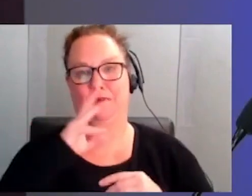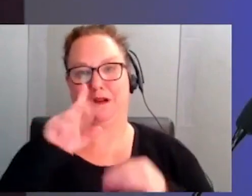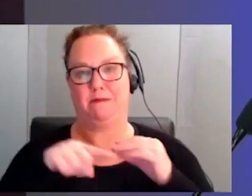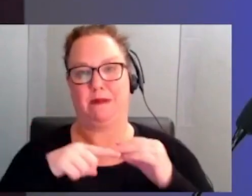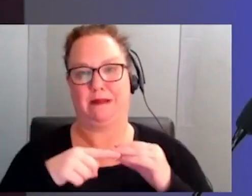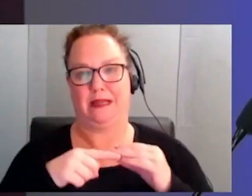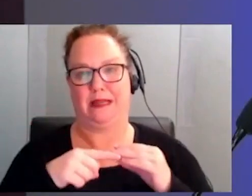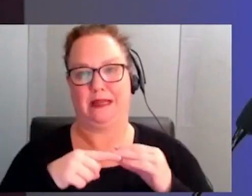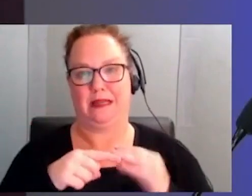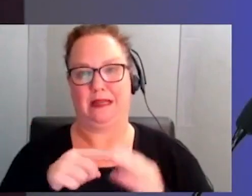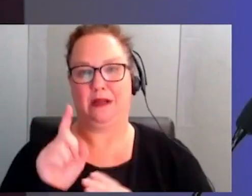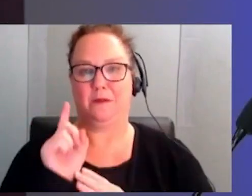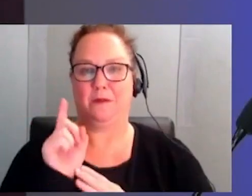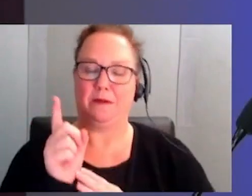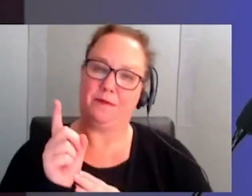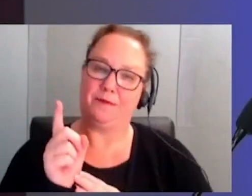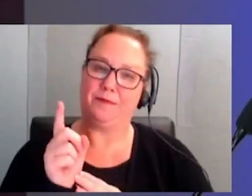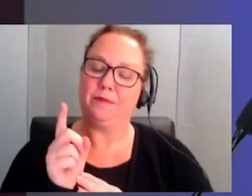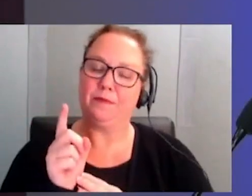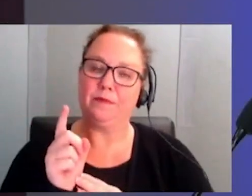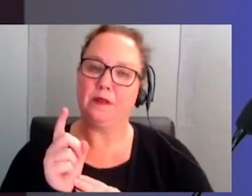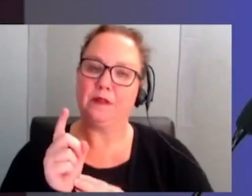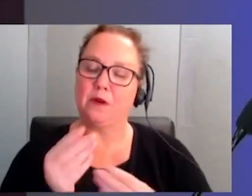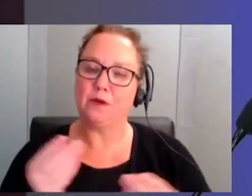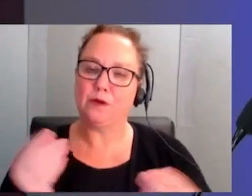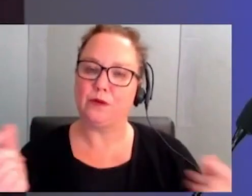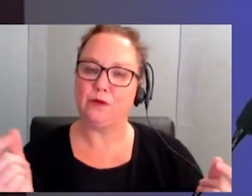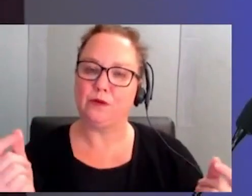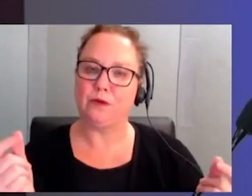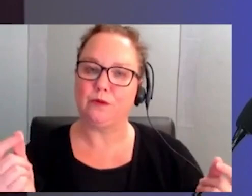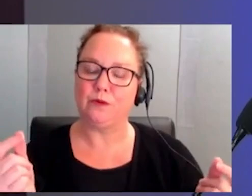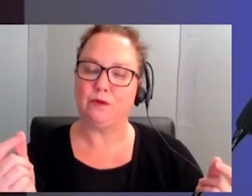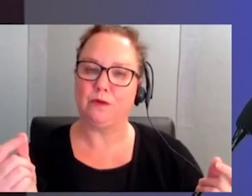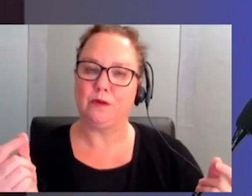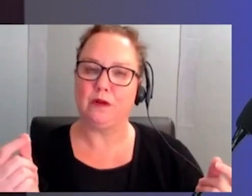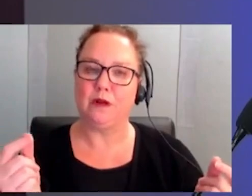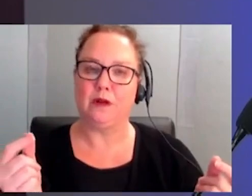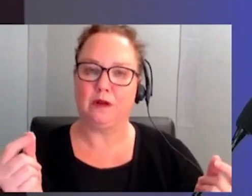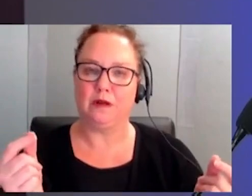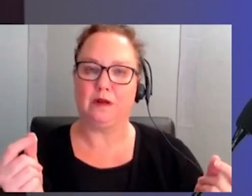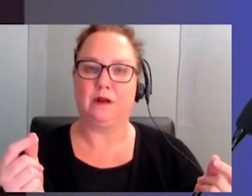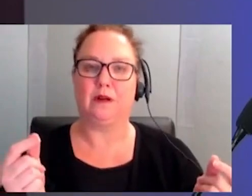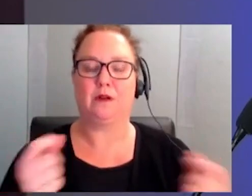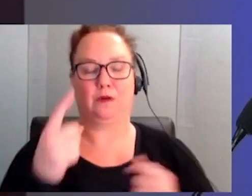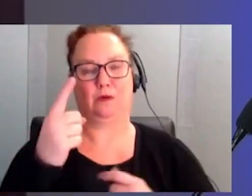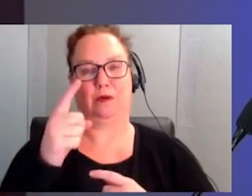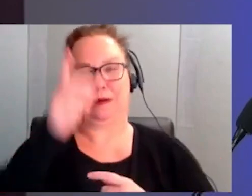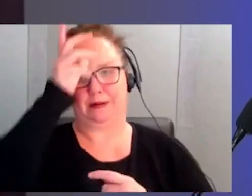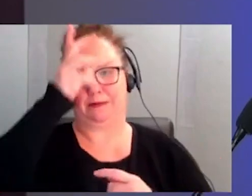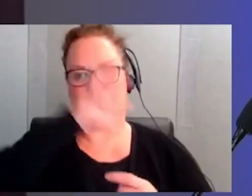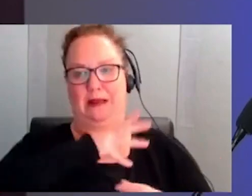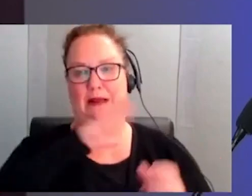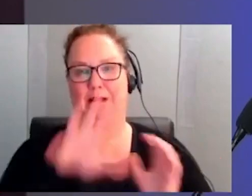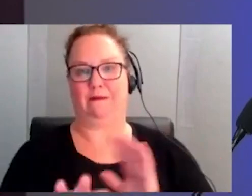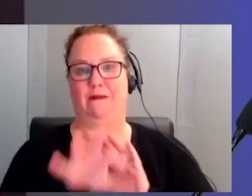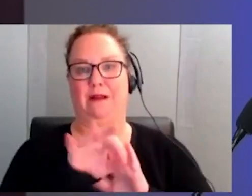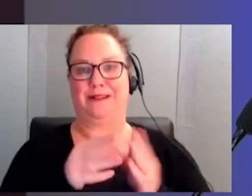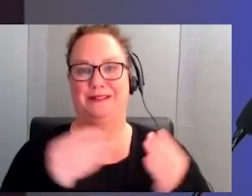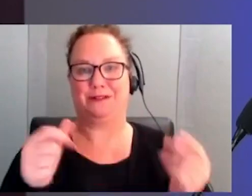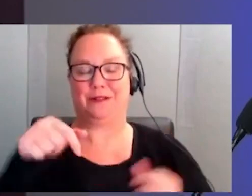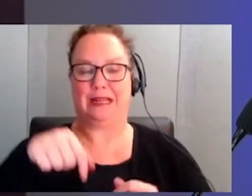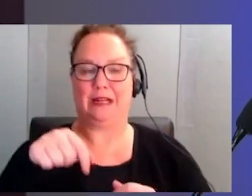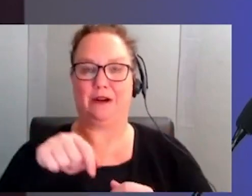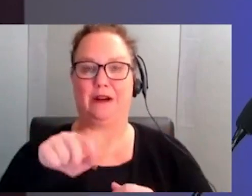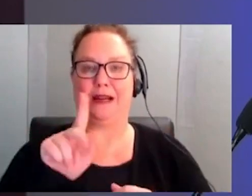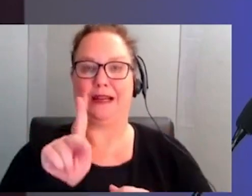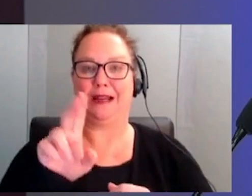moment. So what is the solution? One man who spent years seeking opioid pills on the streets found a solution right here at the University of Kansas